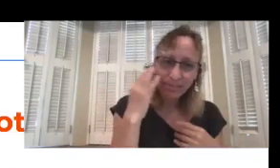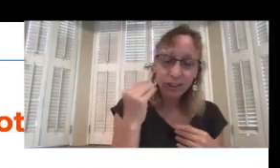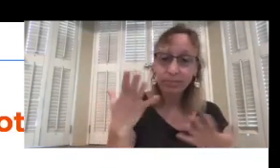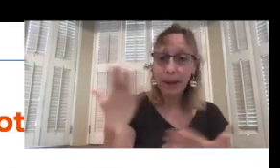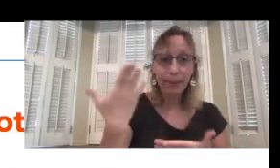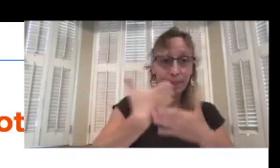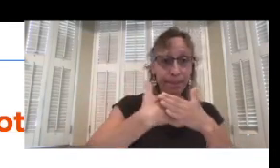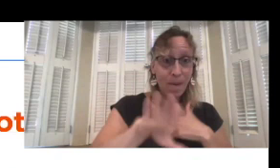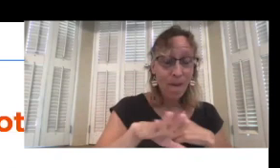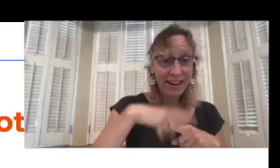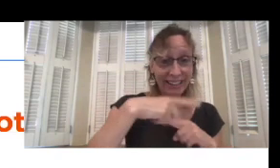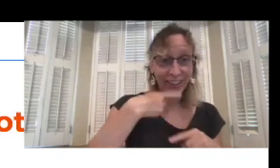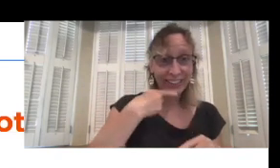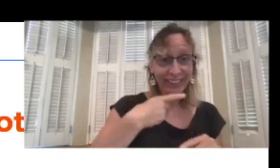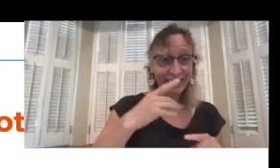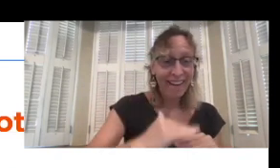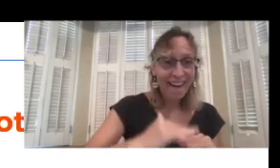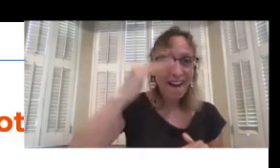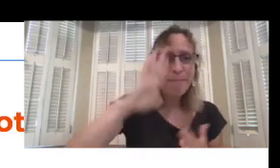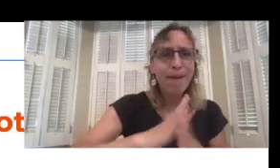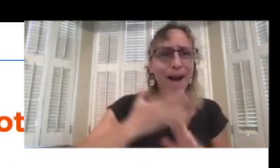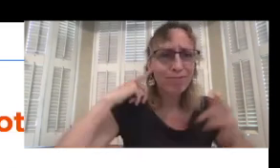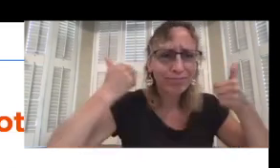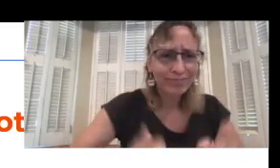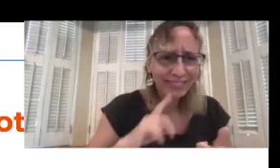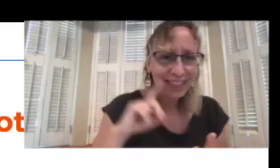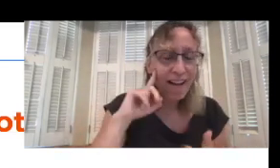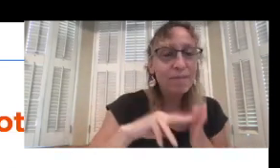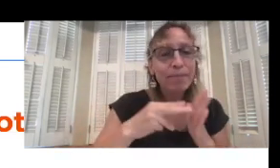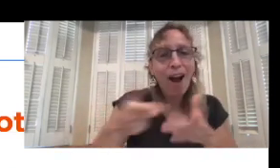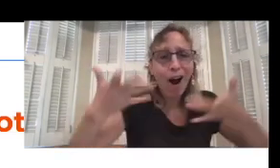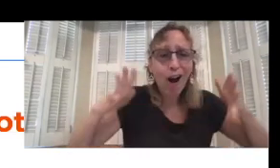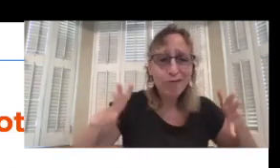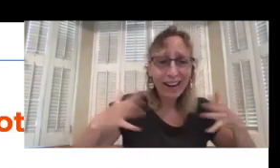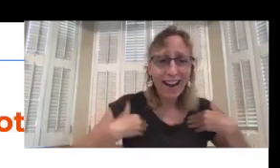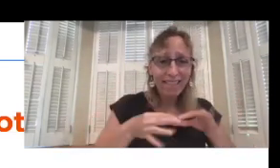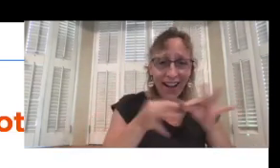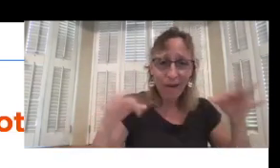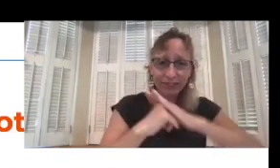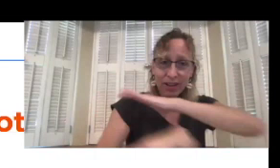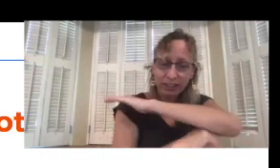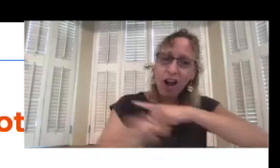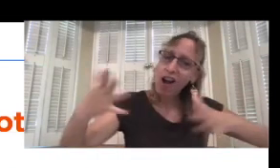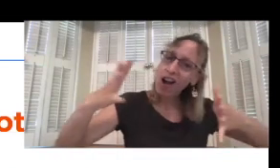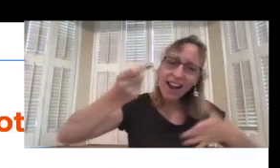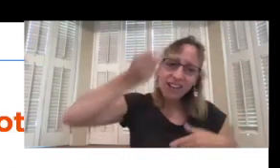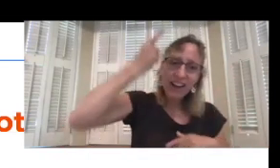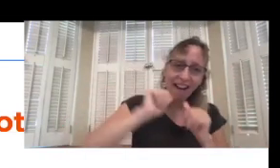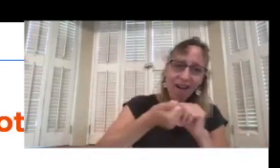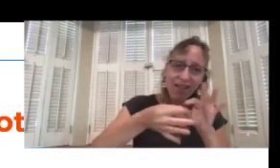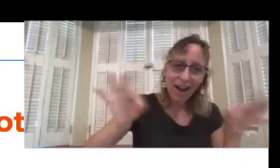A child's ability to do well with an assistive listening device depends on their own background. If a